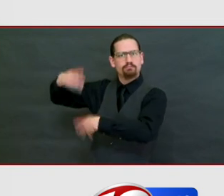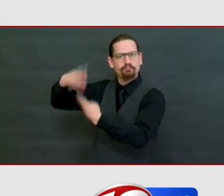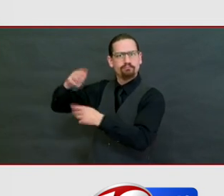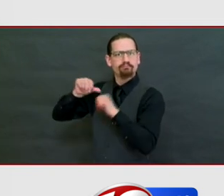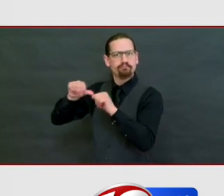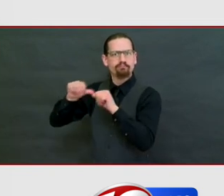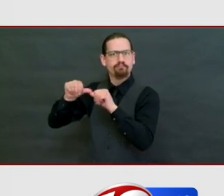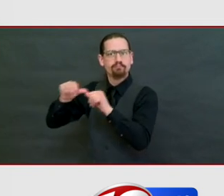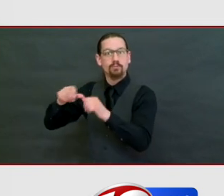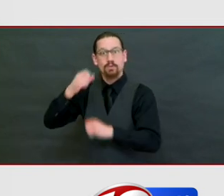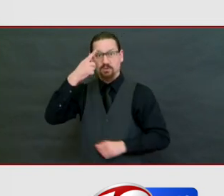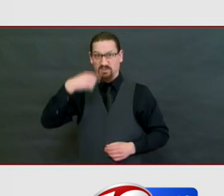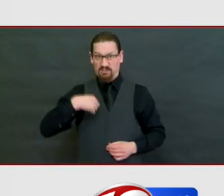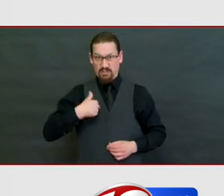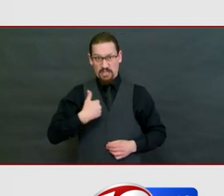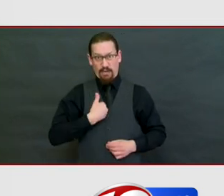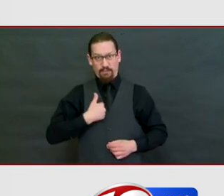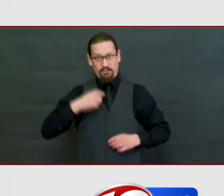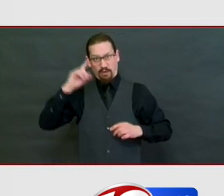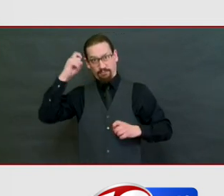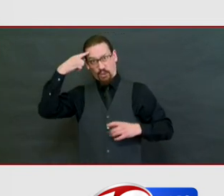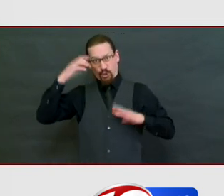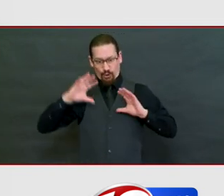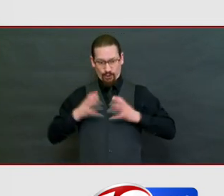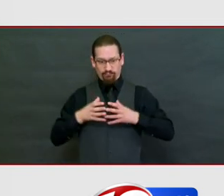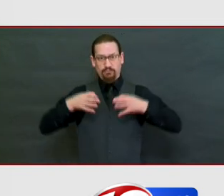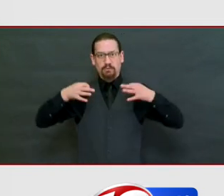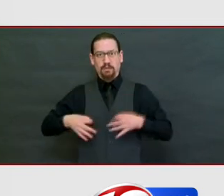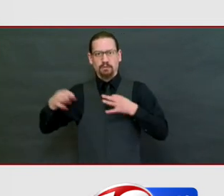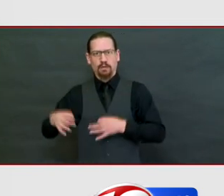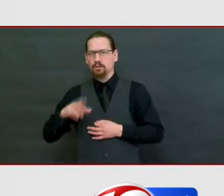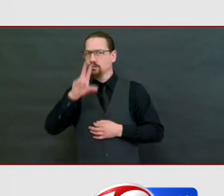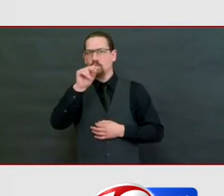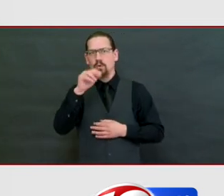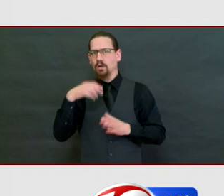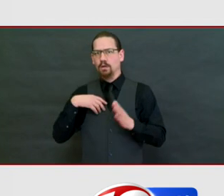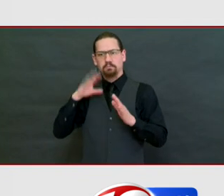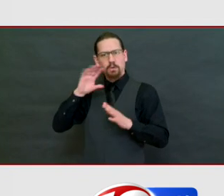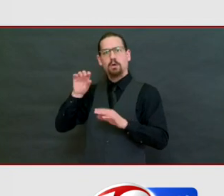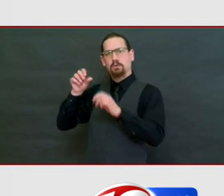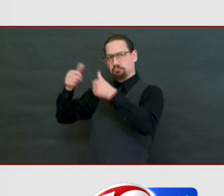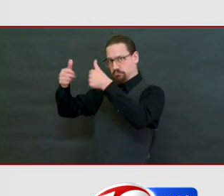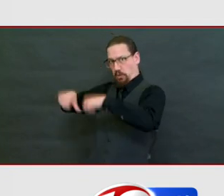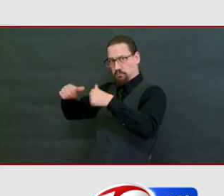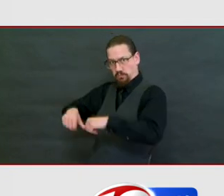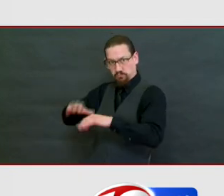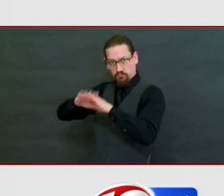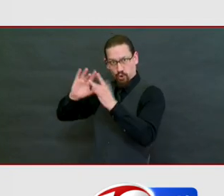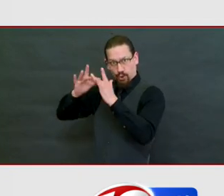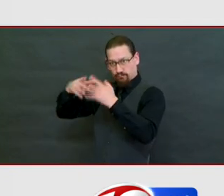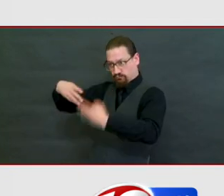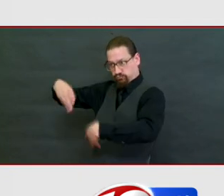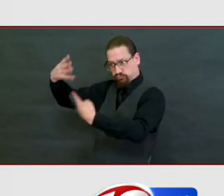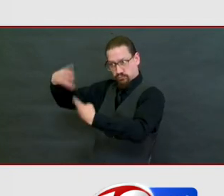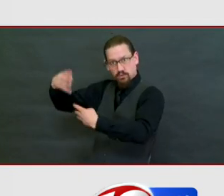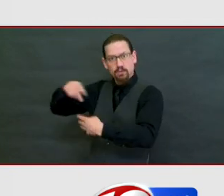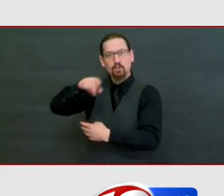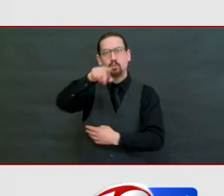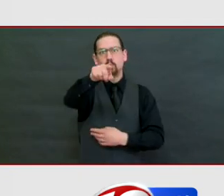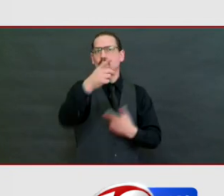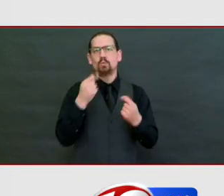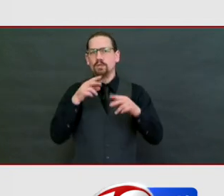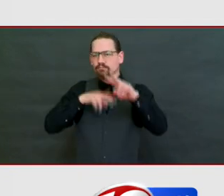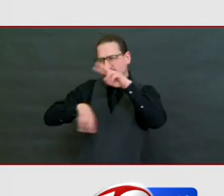making decisions, you're going to be reacting to them. If it's not working, if you need help, you got to let us know so we can